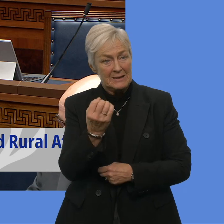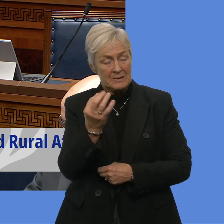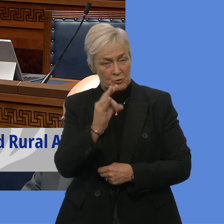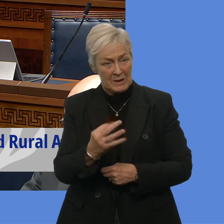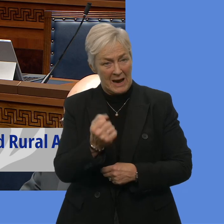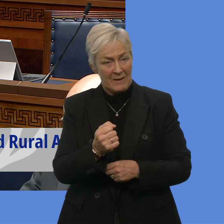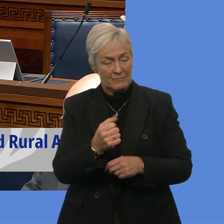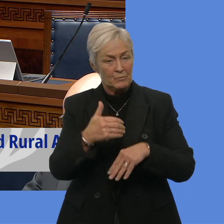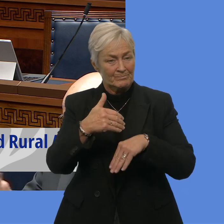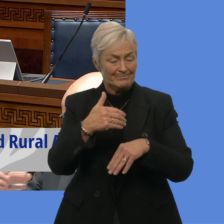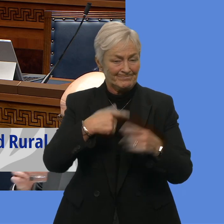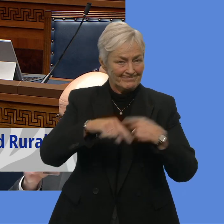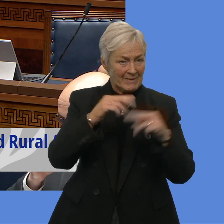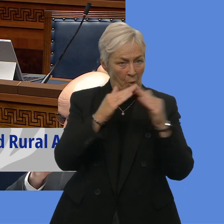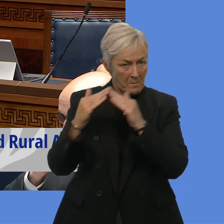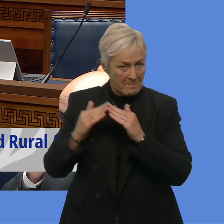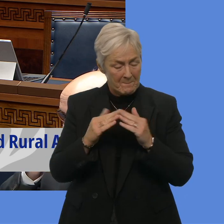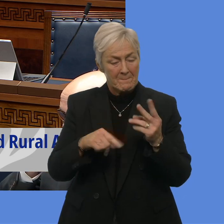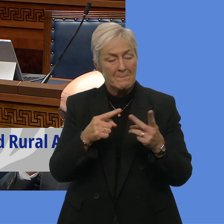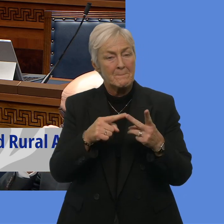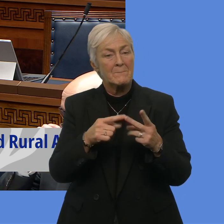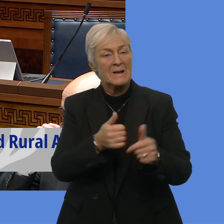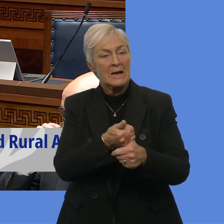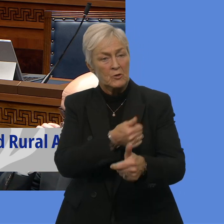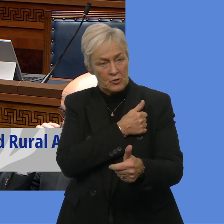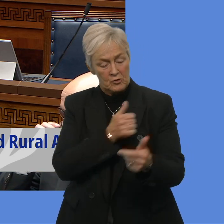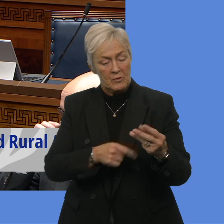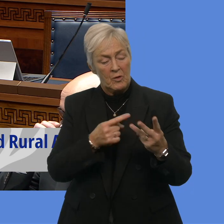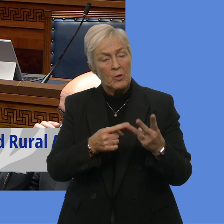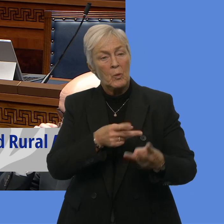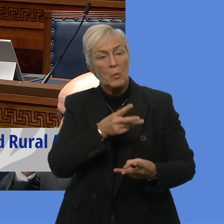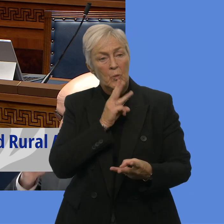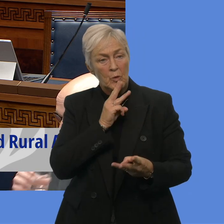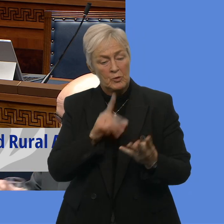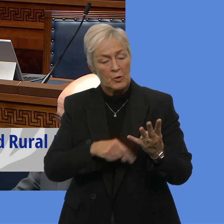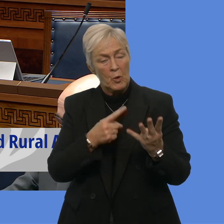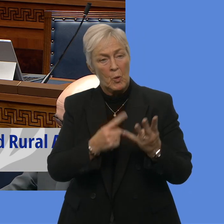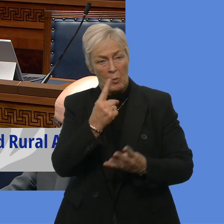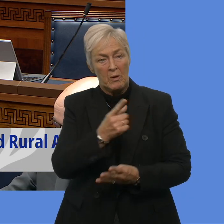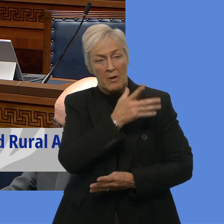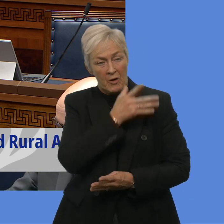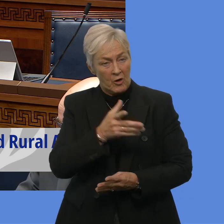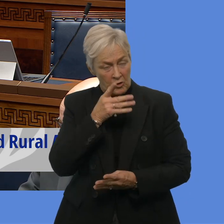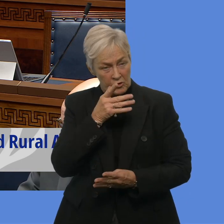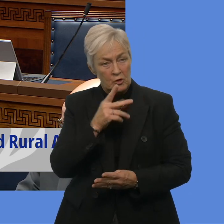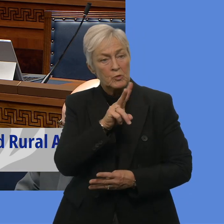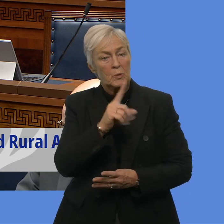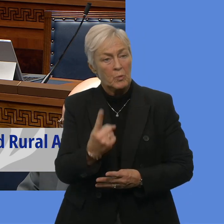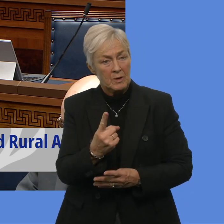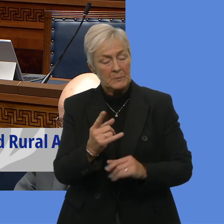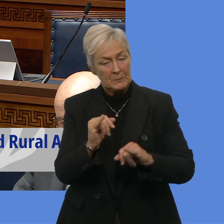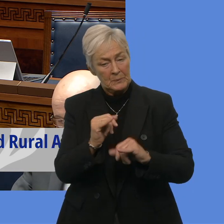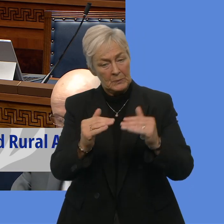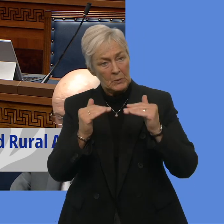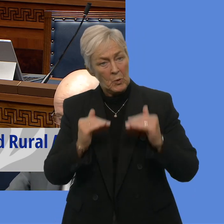source, 15 an industrial source, 6 were related to NI water assets, and 1 was of an agricultural source. 21 low-severity incidents